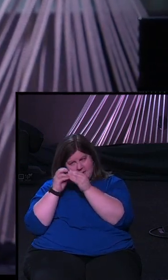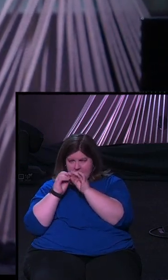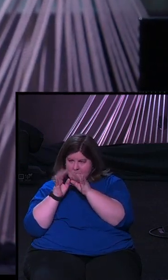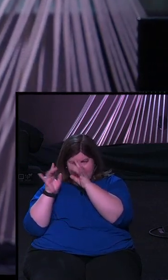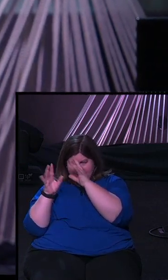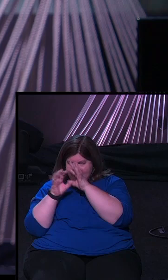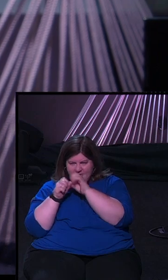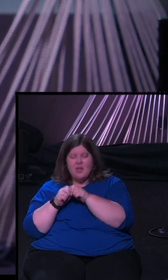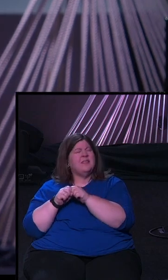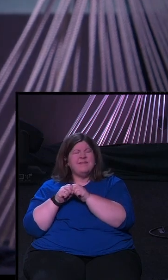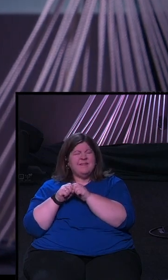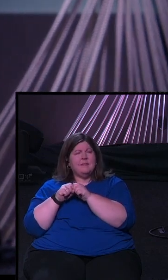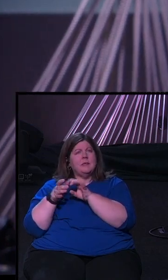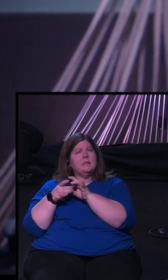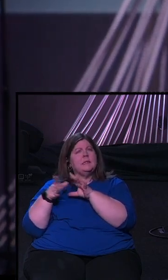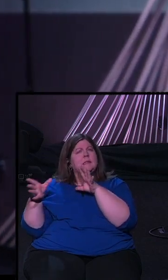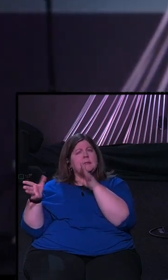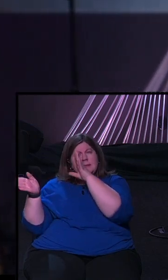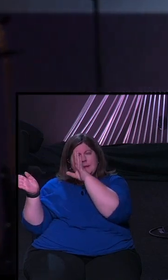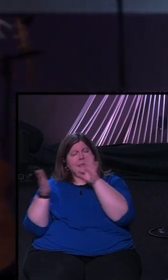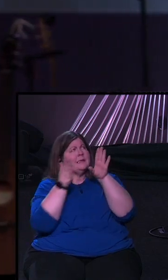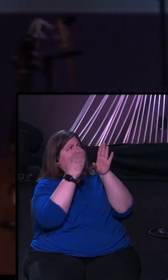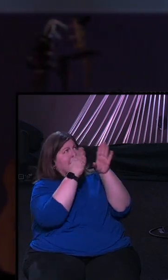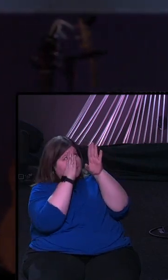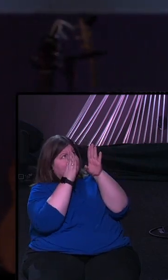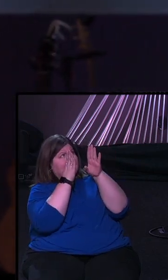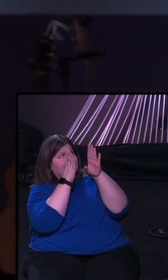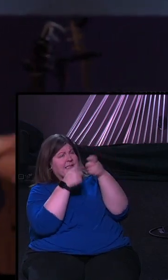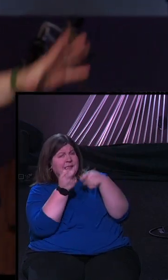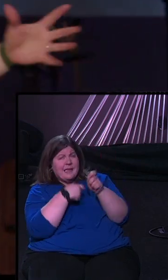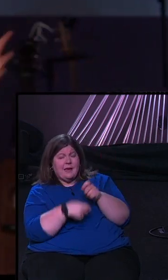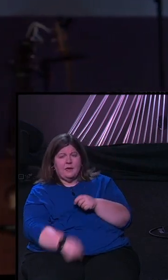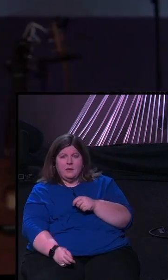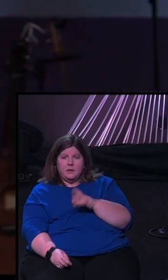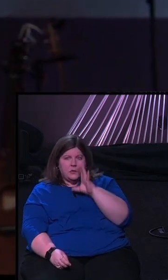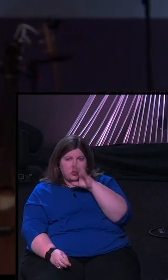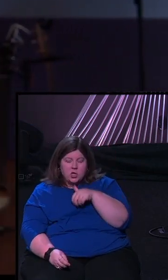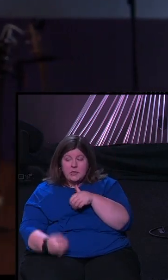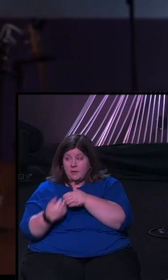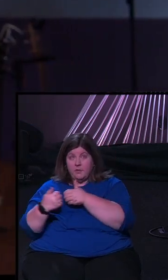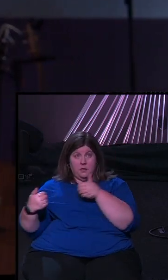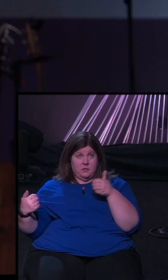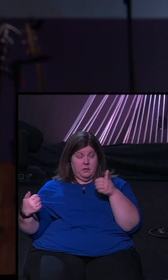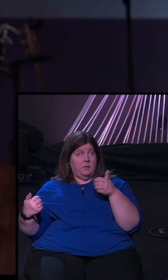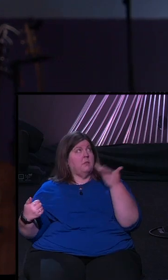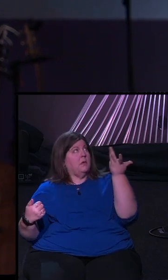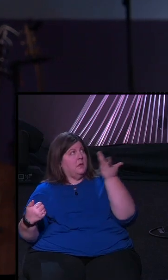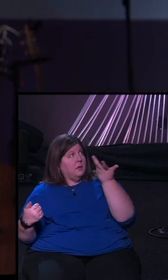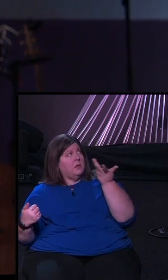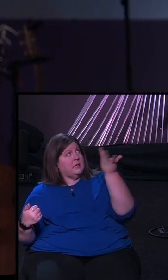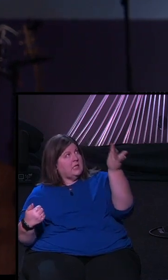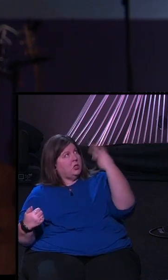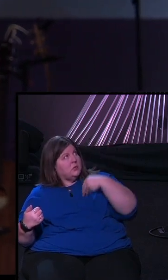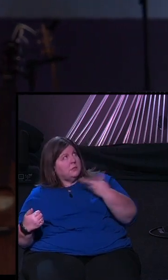entity and this outcome, whatever that is. Come on over here by me. It's crazy when I get distance from it. I sit with the Lord, what he starts to deposit.